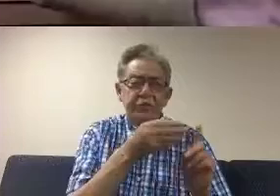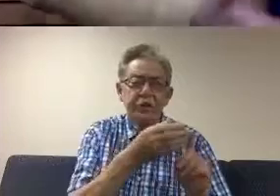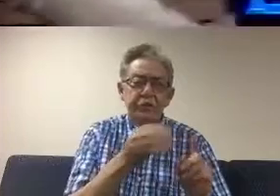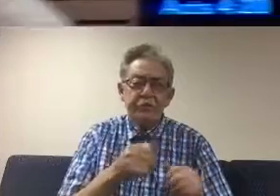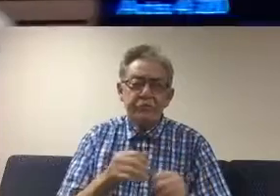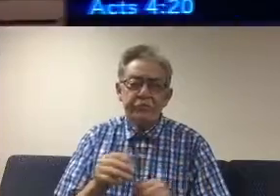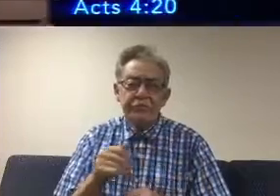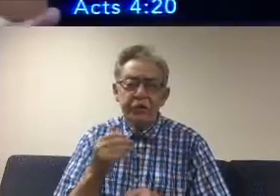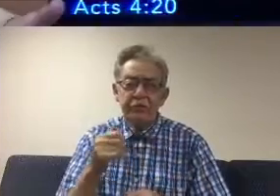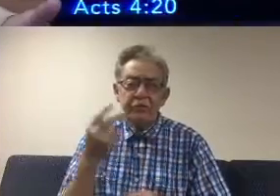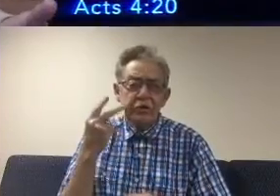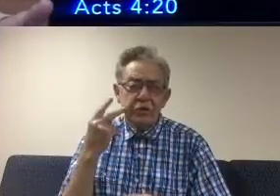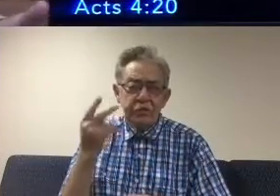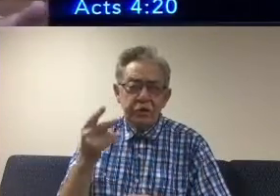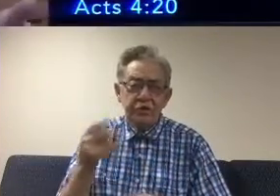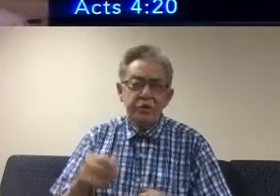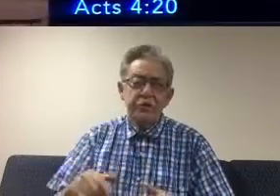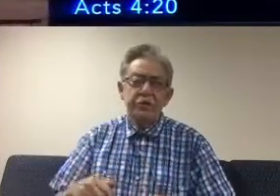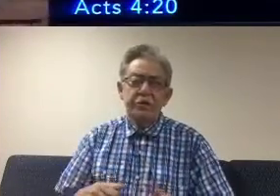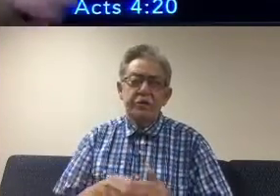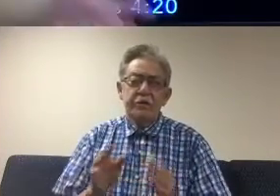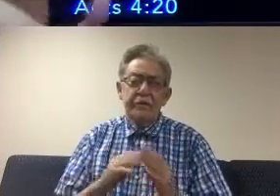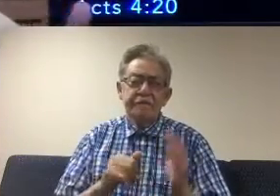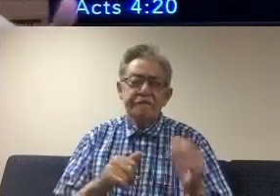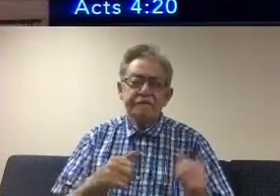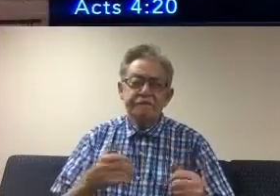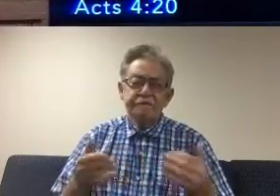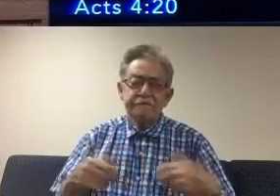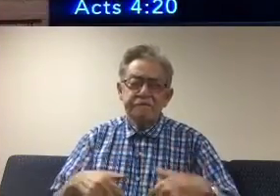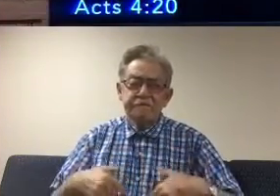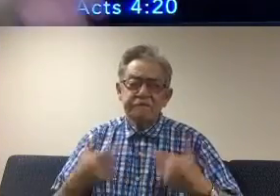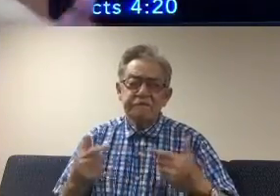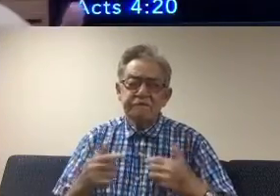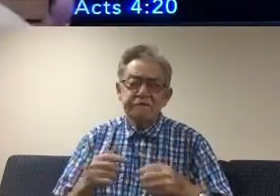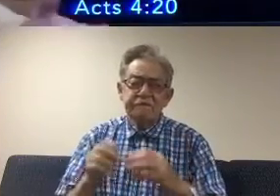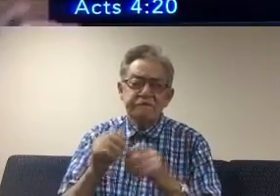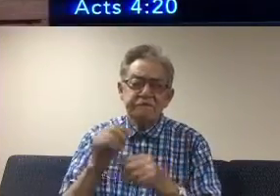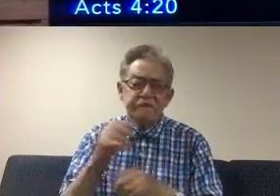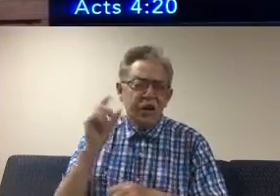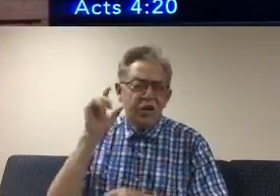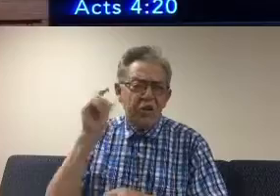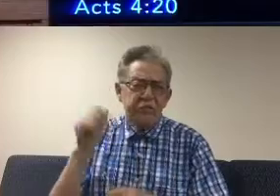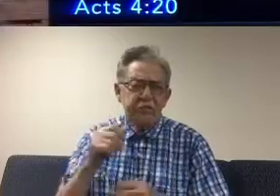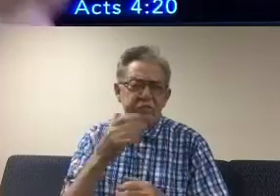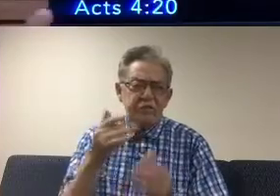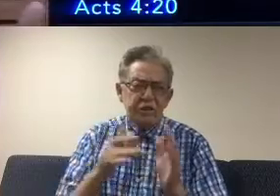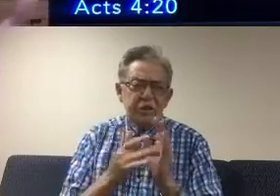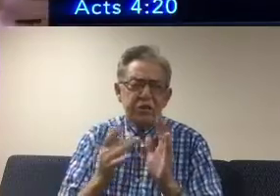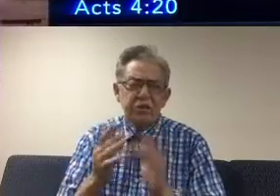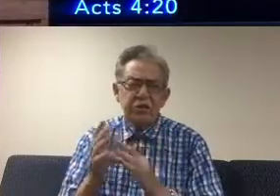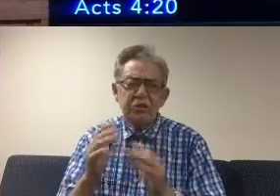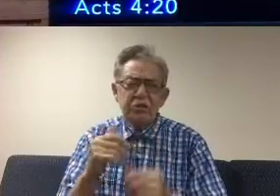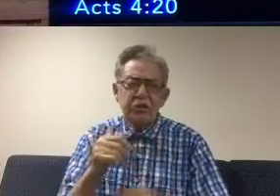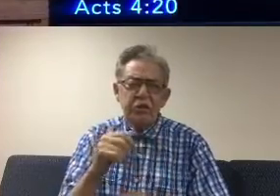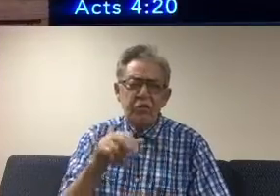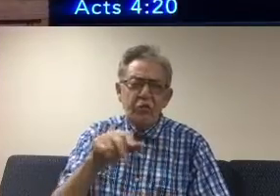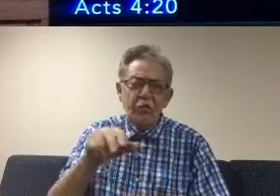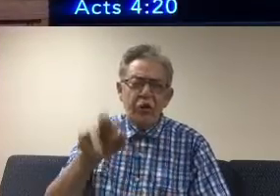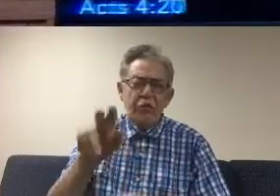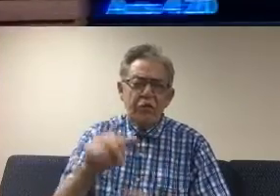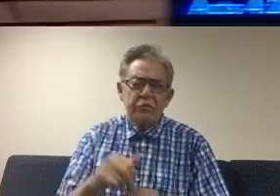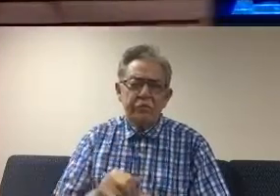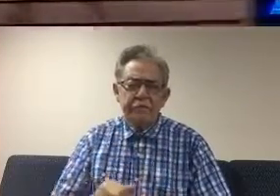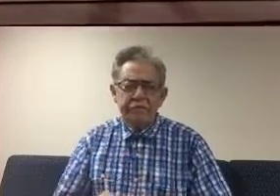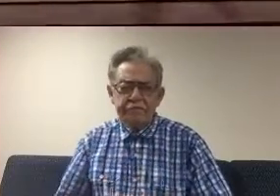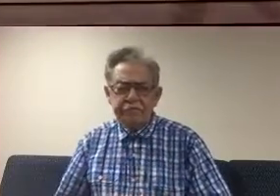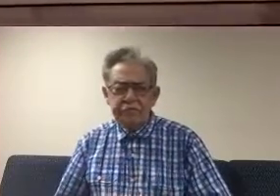we've actually seen and heard. We've seen lives change. We've seen Jesus walk. We've seen the truth come together.